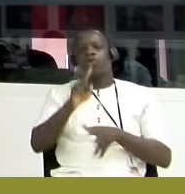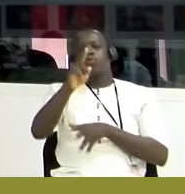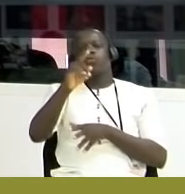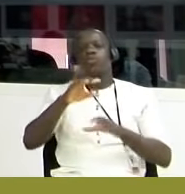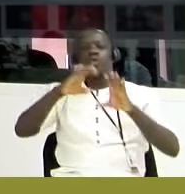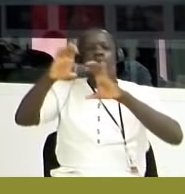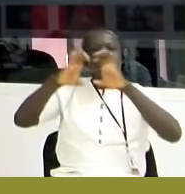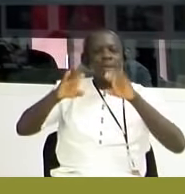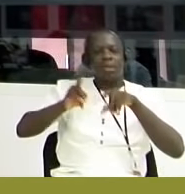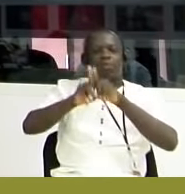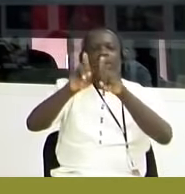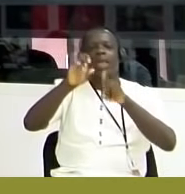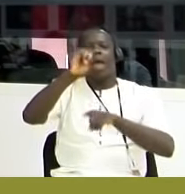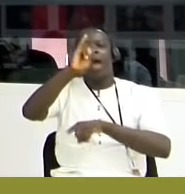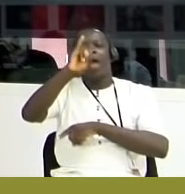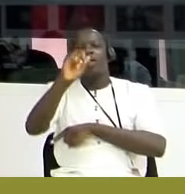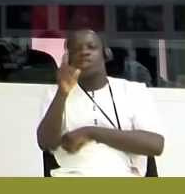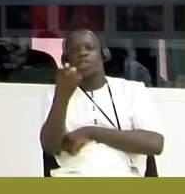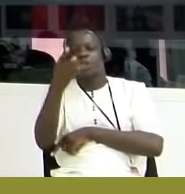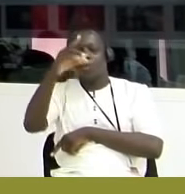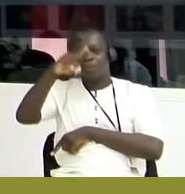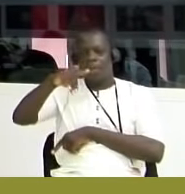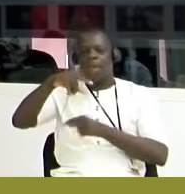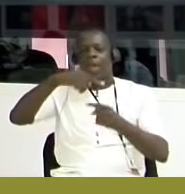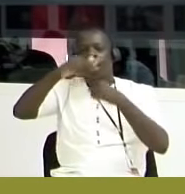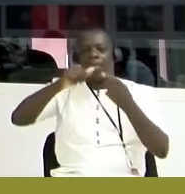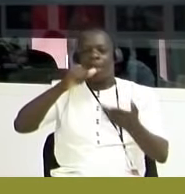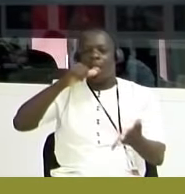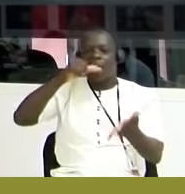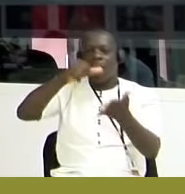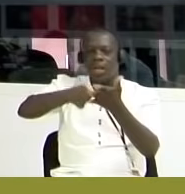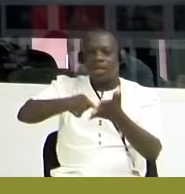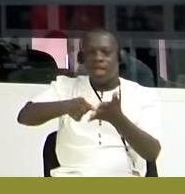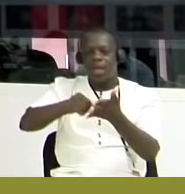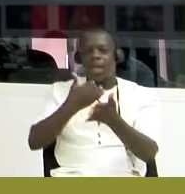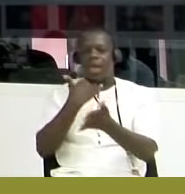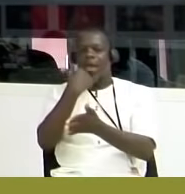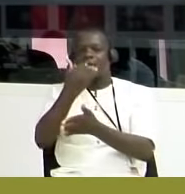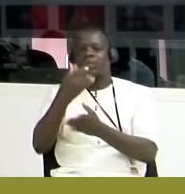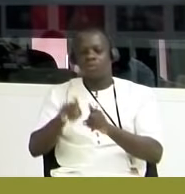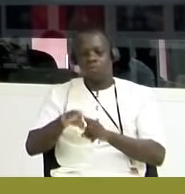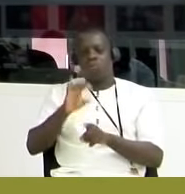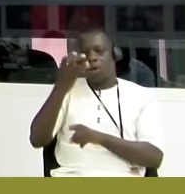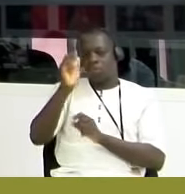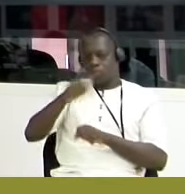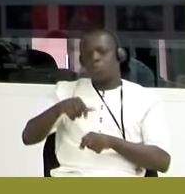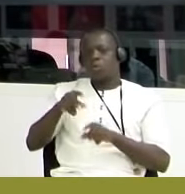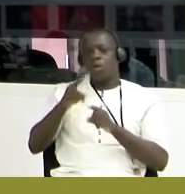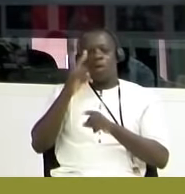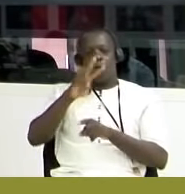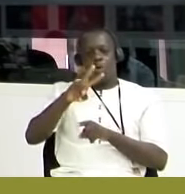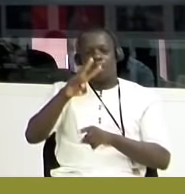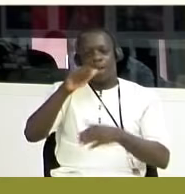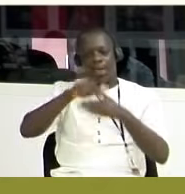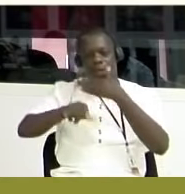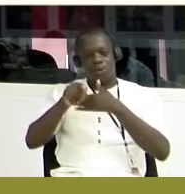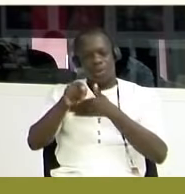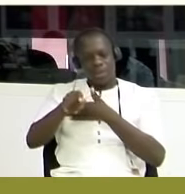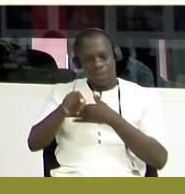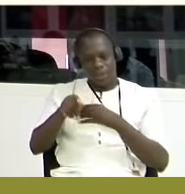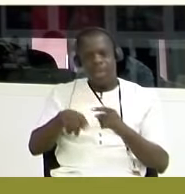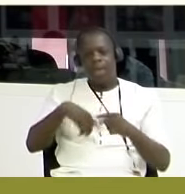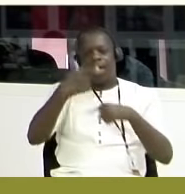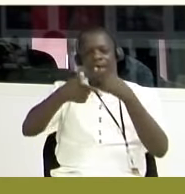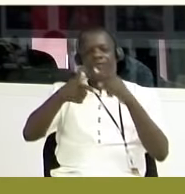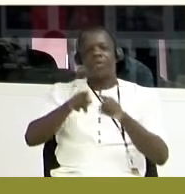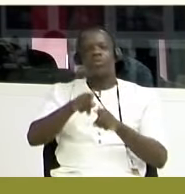the letter of demands, and mm-hmm. he said he would look into that. Mm-hmm. After that, were you involved in any other